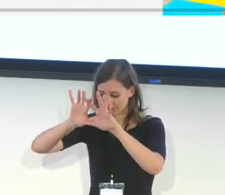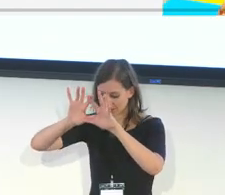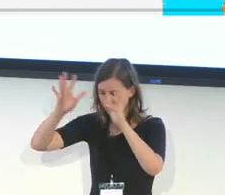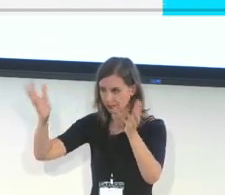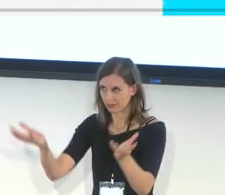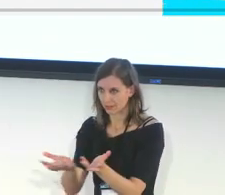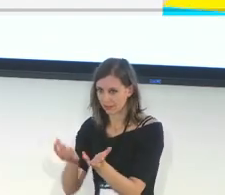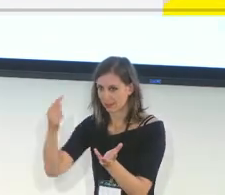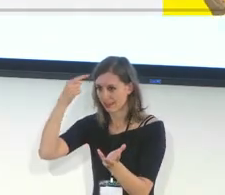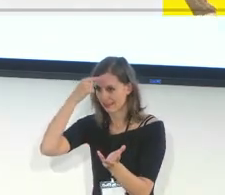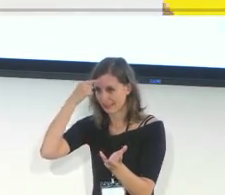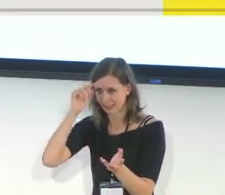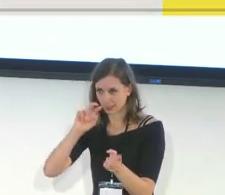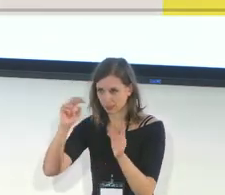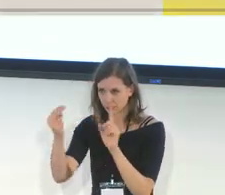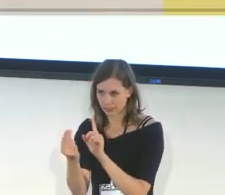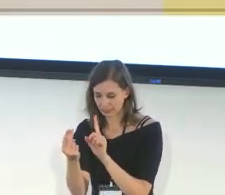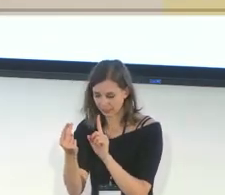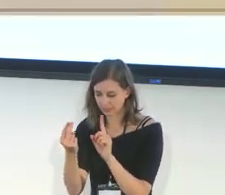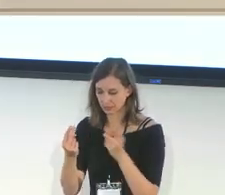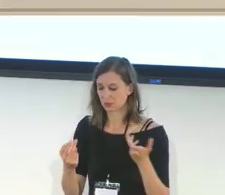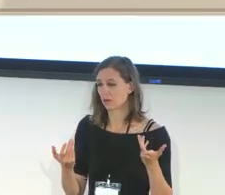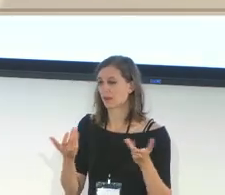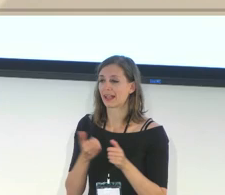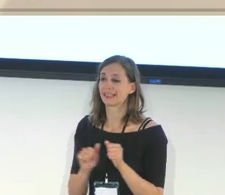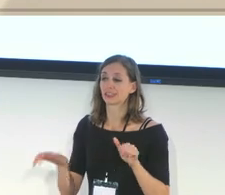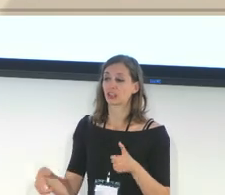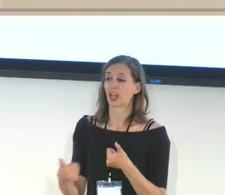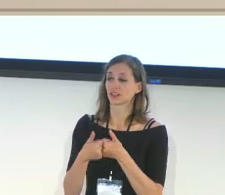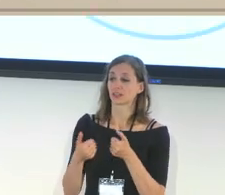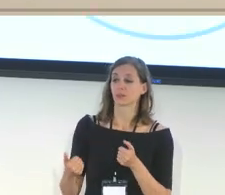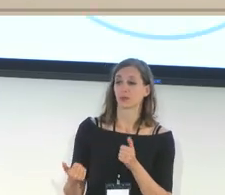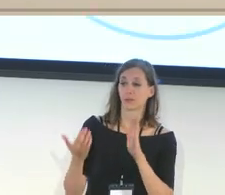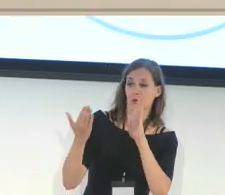to any question or any challenge that somebody poses.